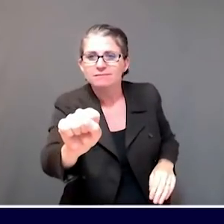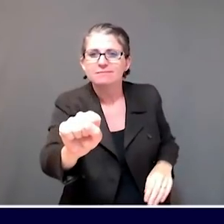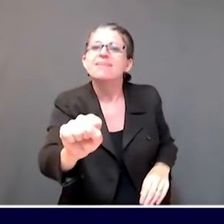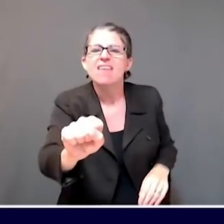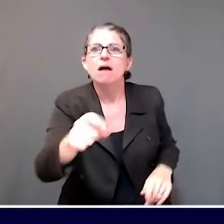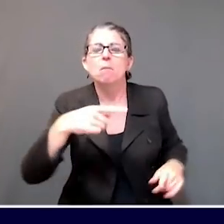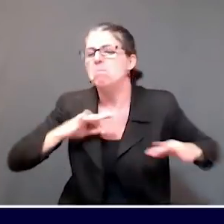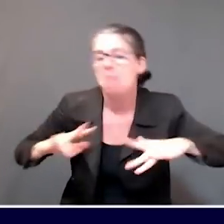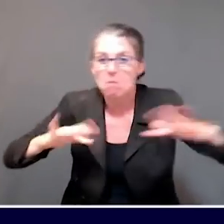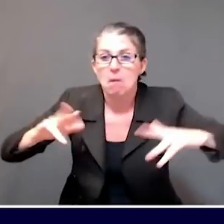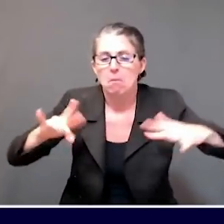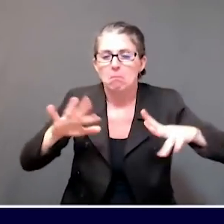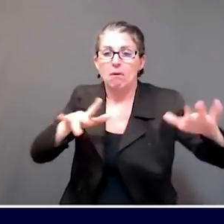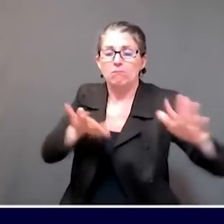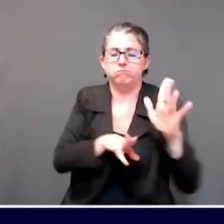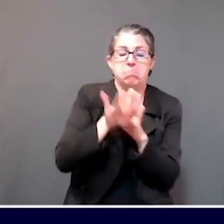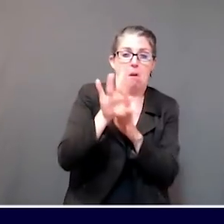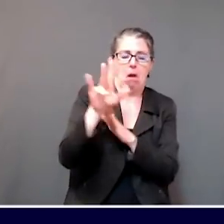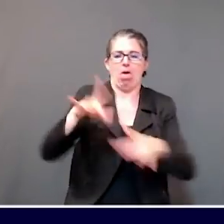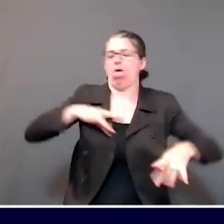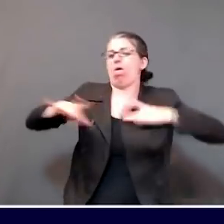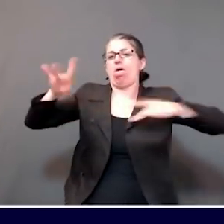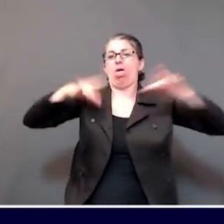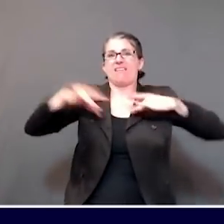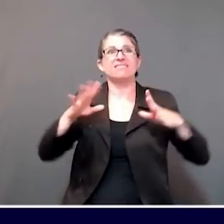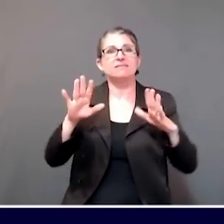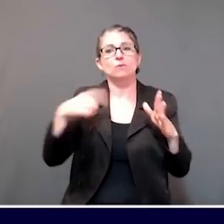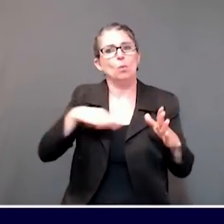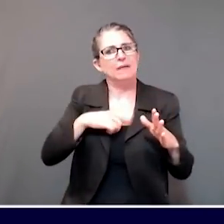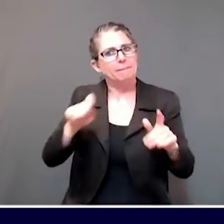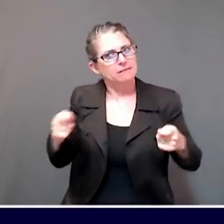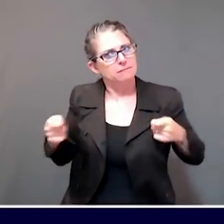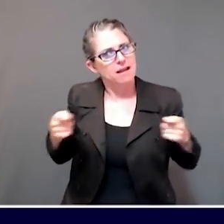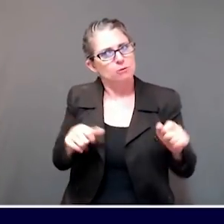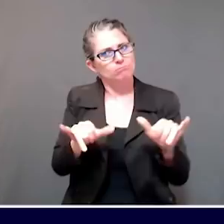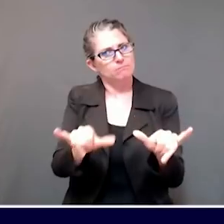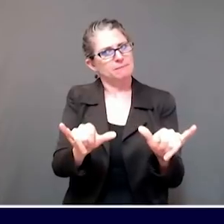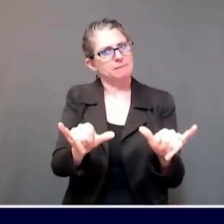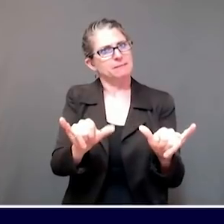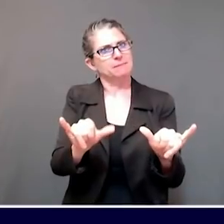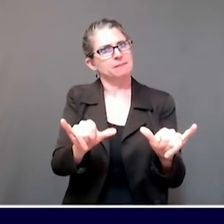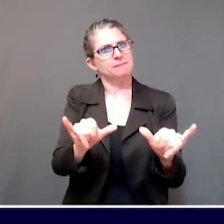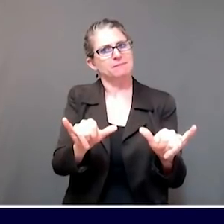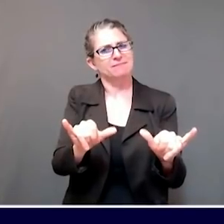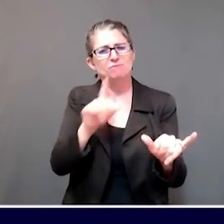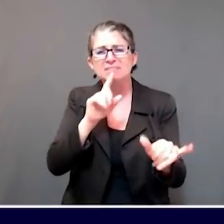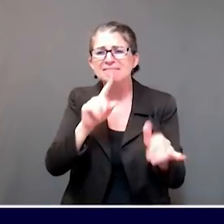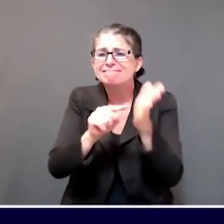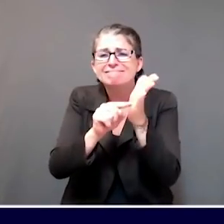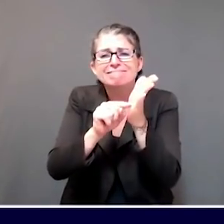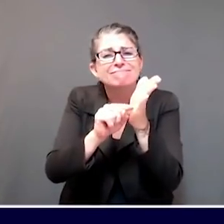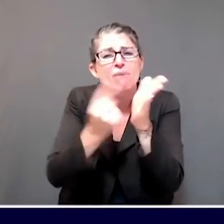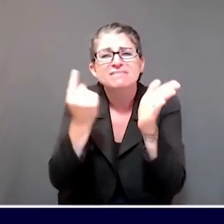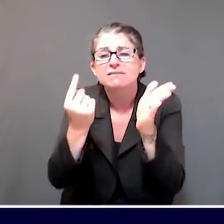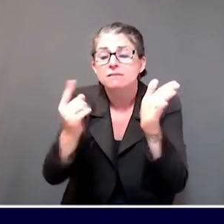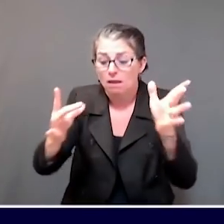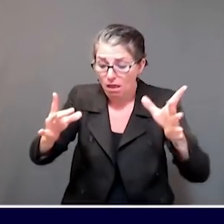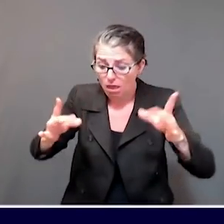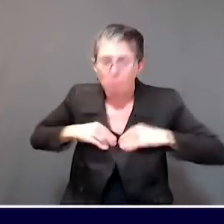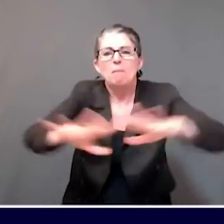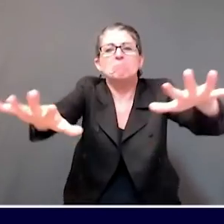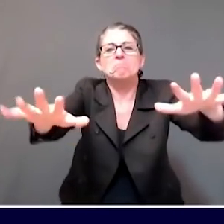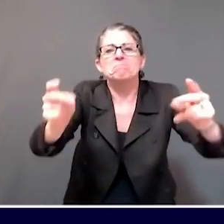jiffy, in a heartbeat. And when it takes hold, it can spread dangerously fast, and maybe little we can do